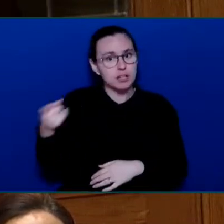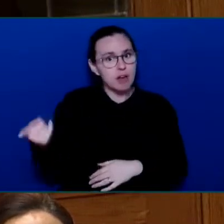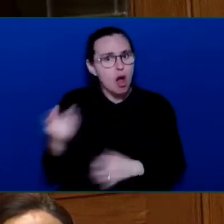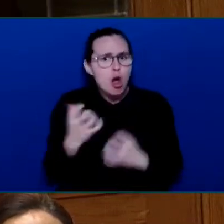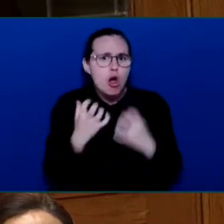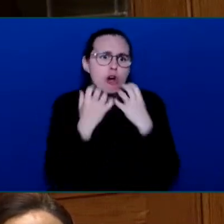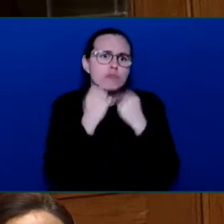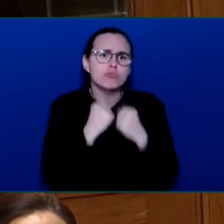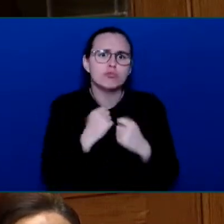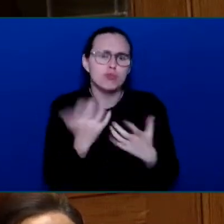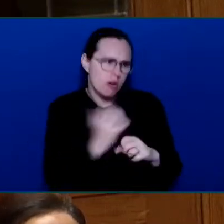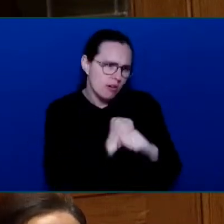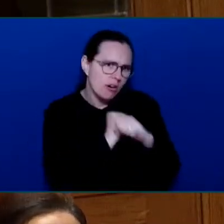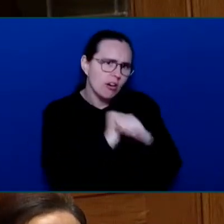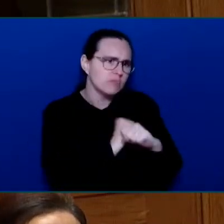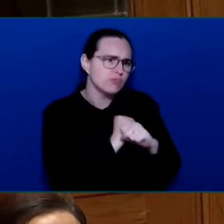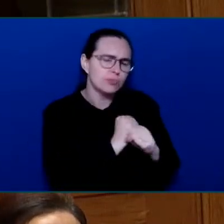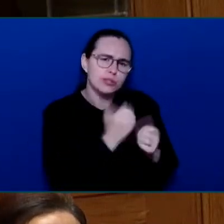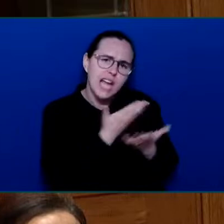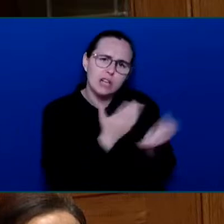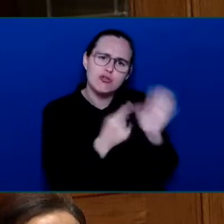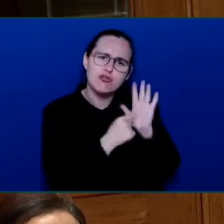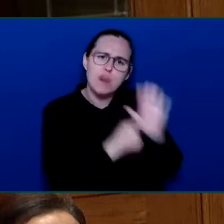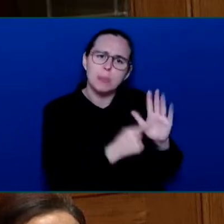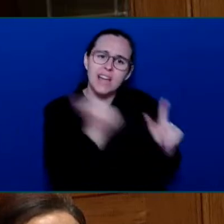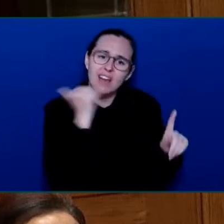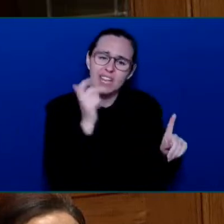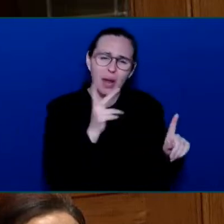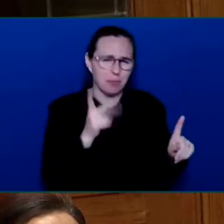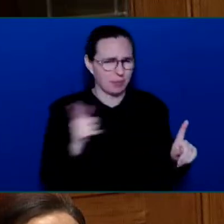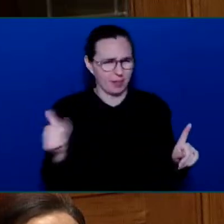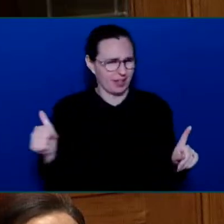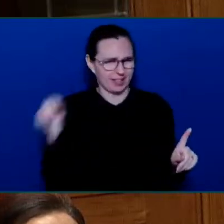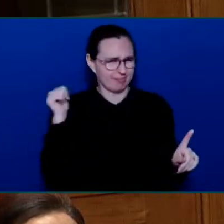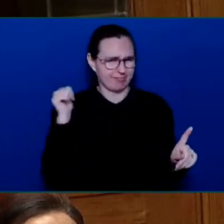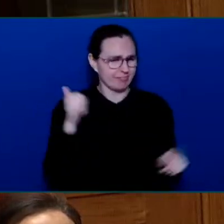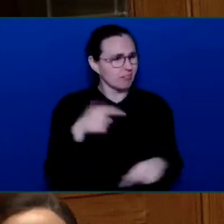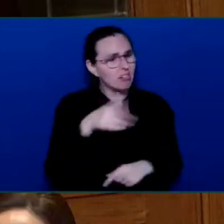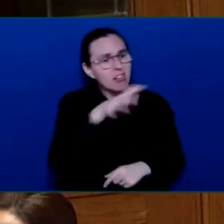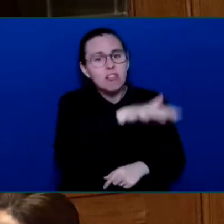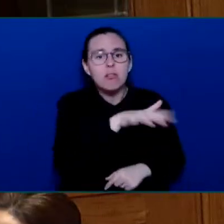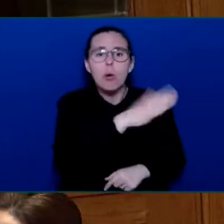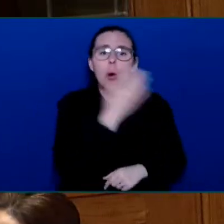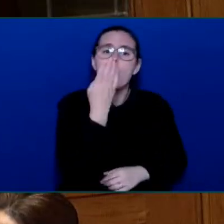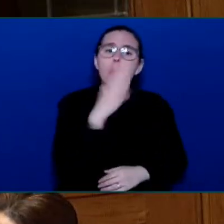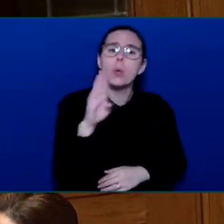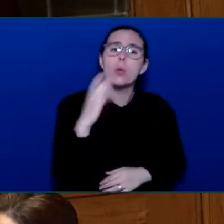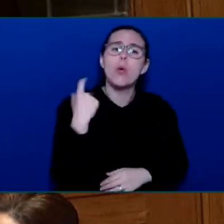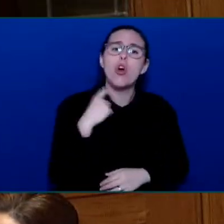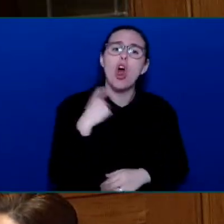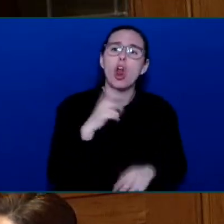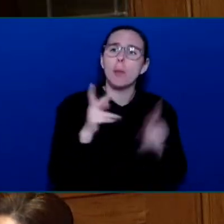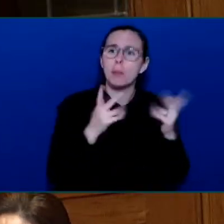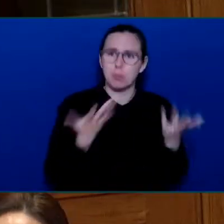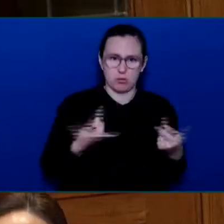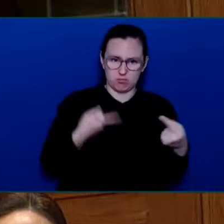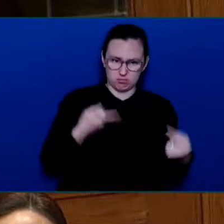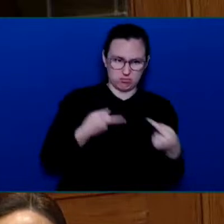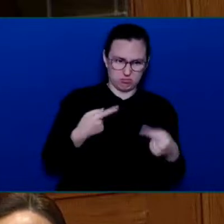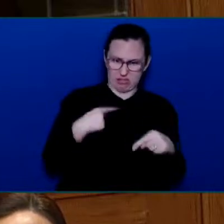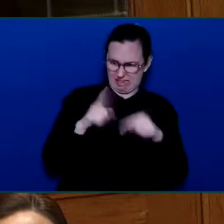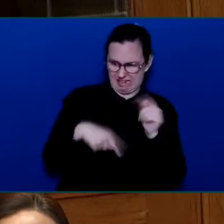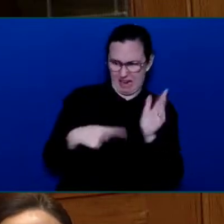blue-collar workers who can't afford the NDP carbon tax, healthcare heroes who've chosen not to take a shot, and homeowners